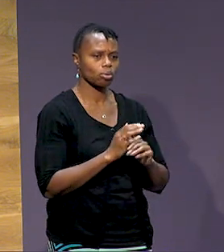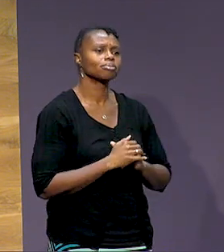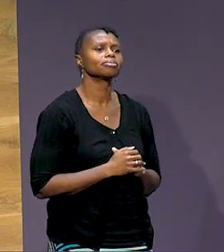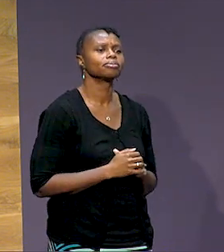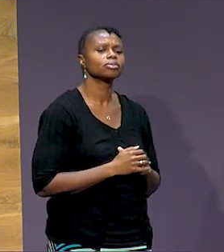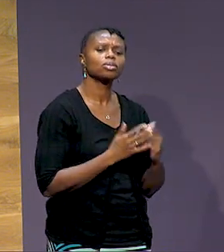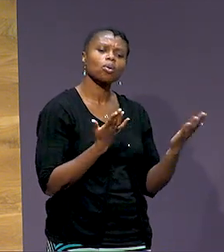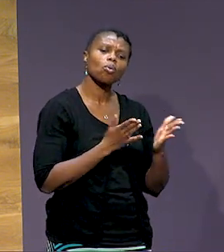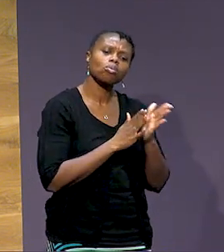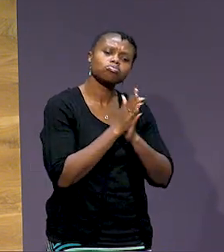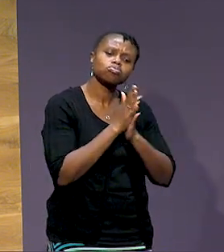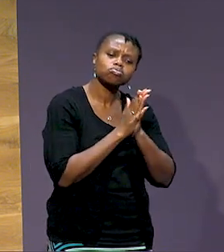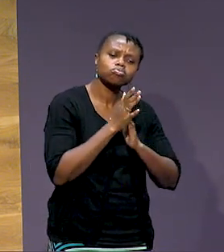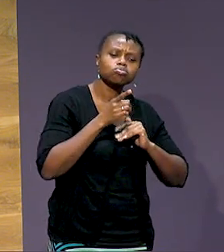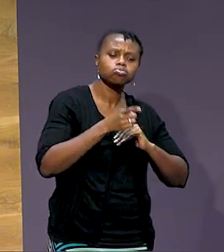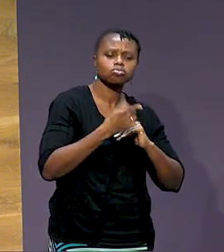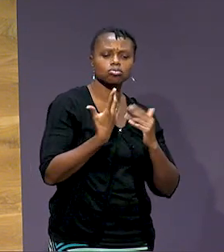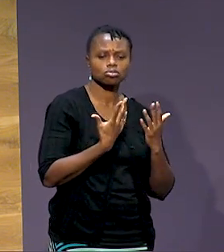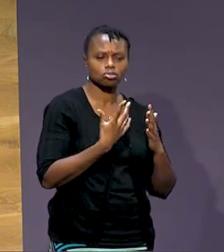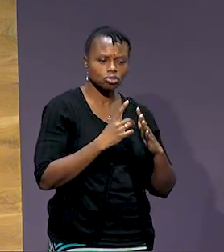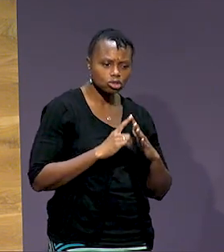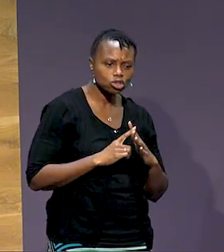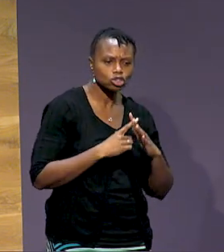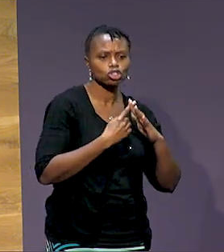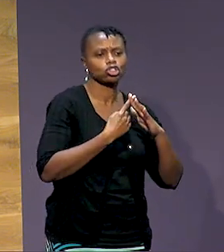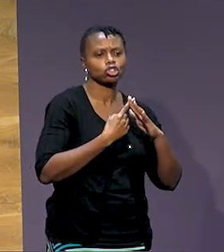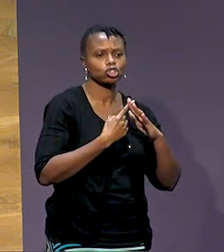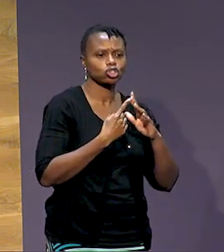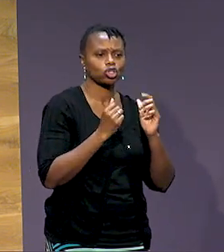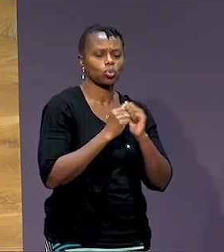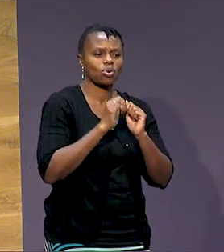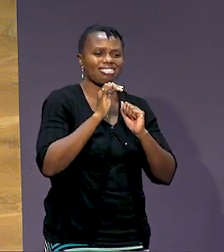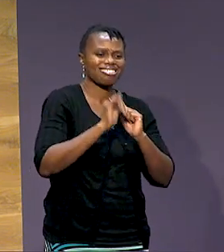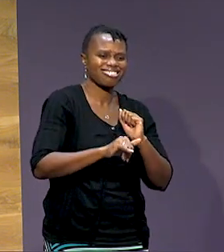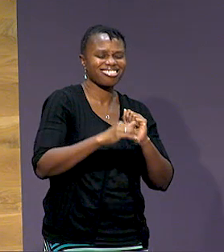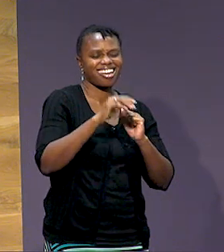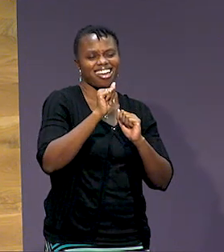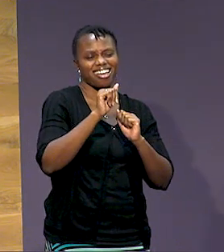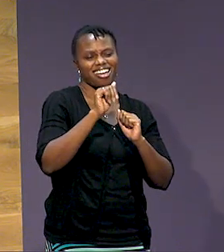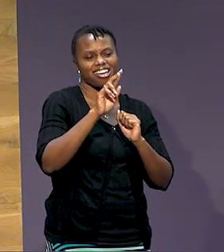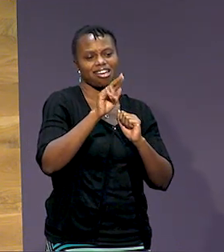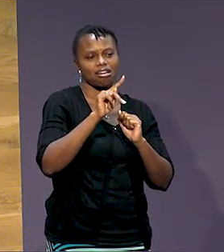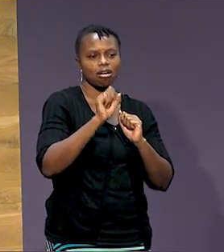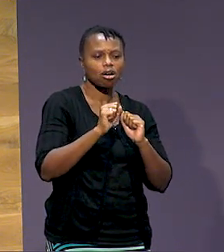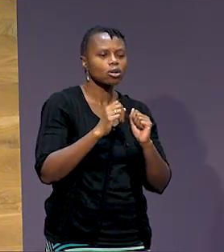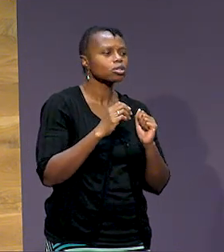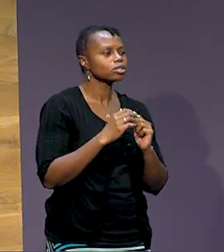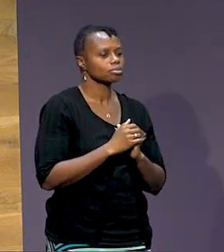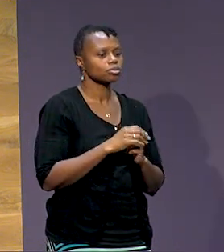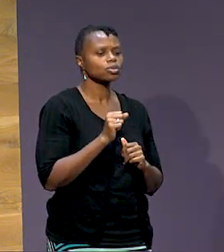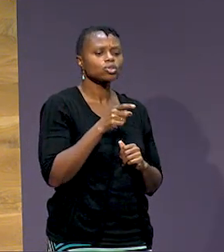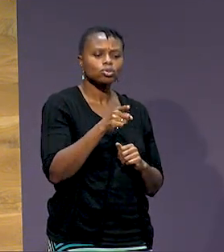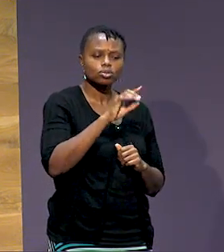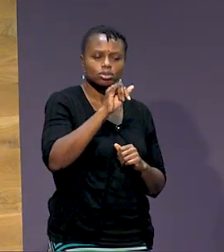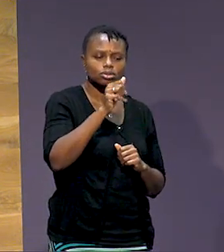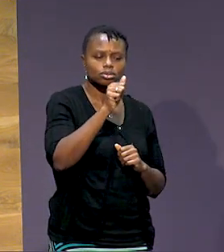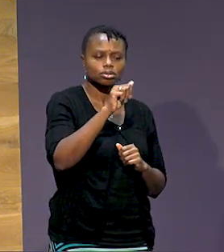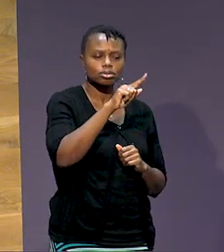motivated you to get started in the various part of the arts that you're working in? So for Jazmine, what motivated you to start a